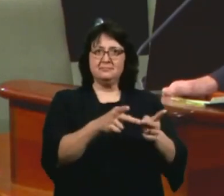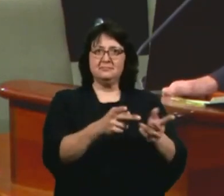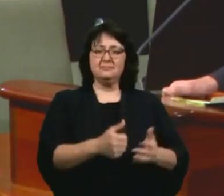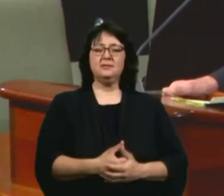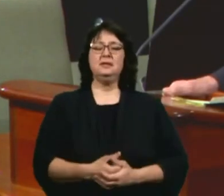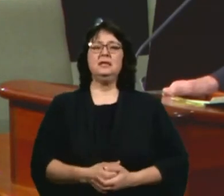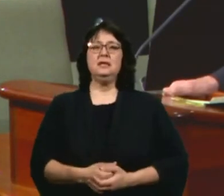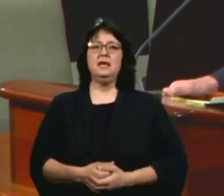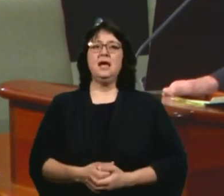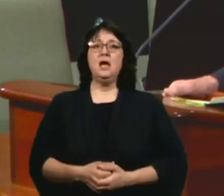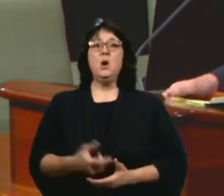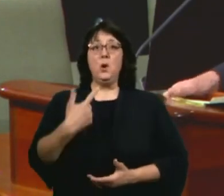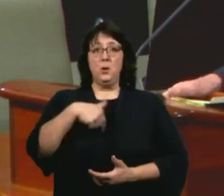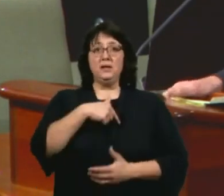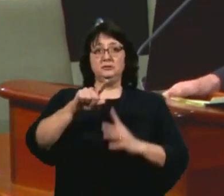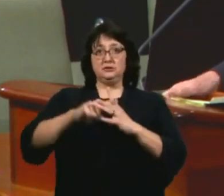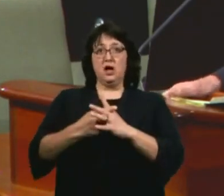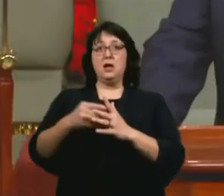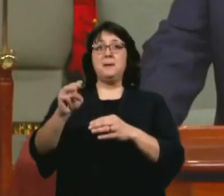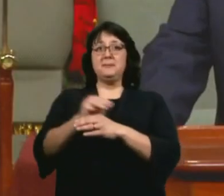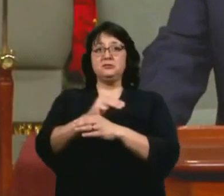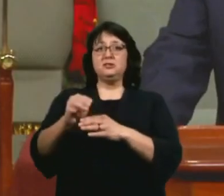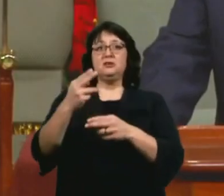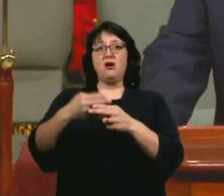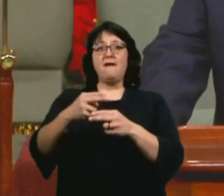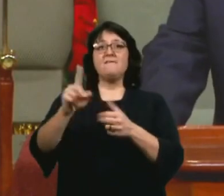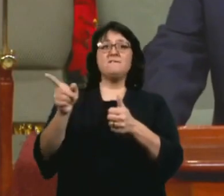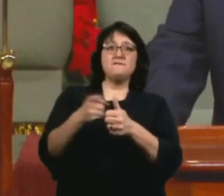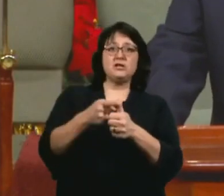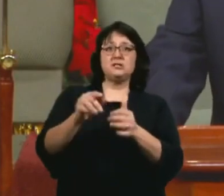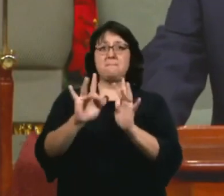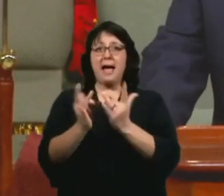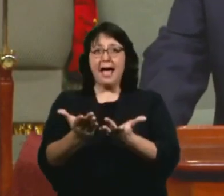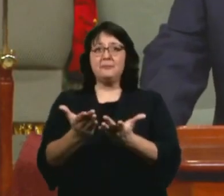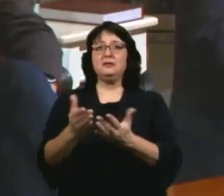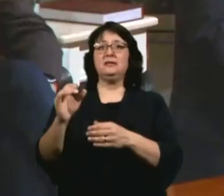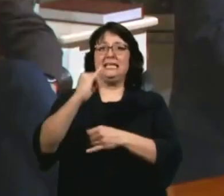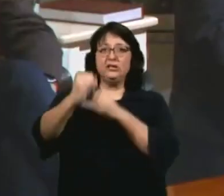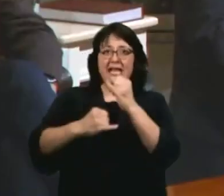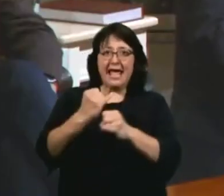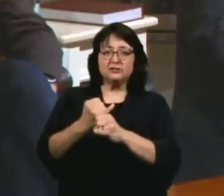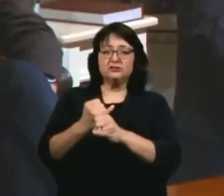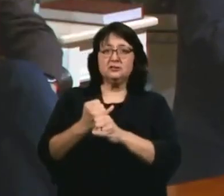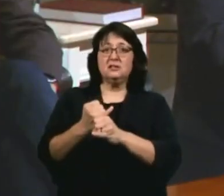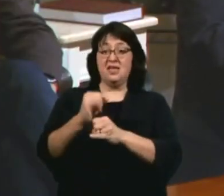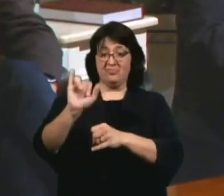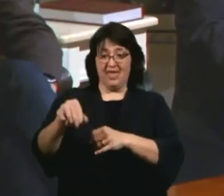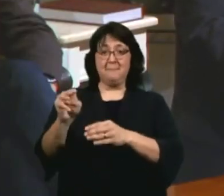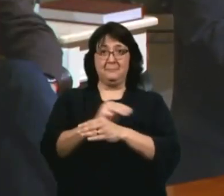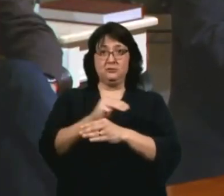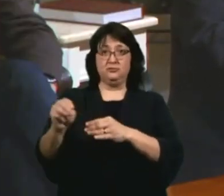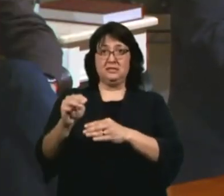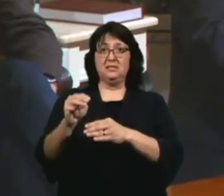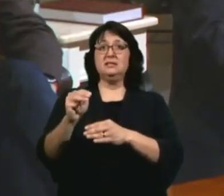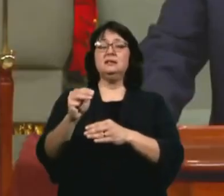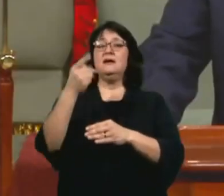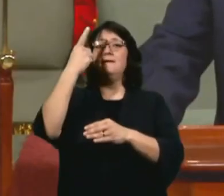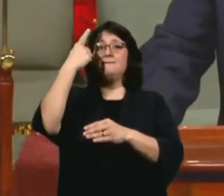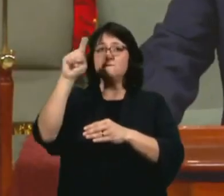and then we started a ministry called First Bible International, which is a ministry designed to get the Bible